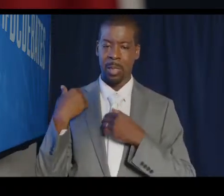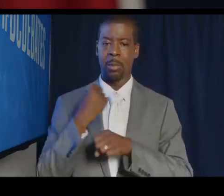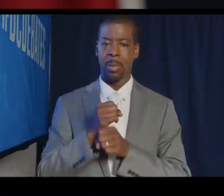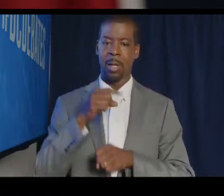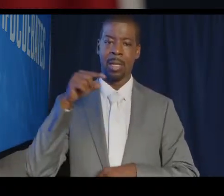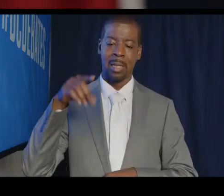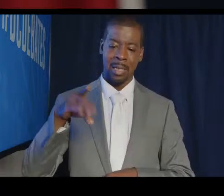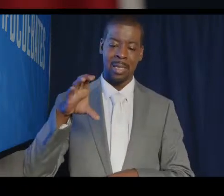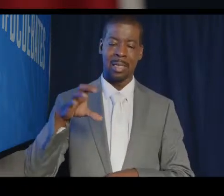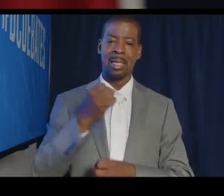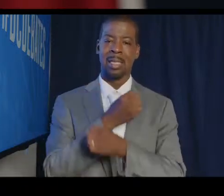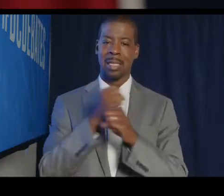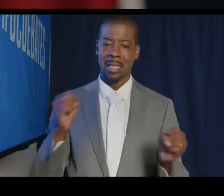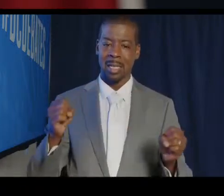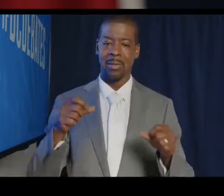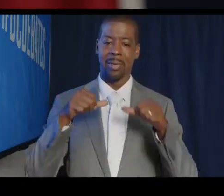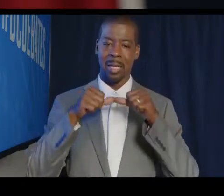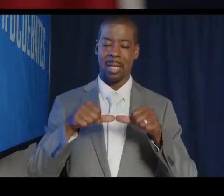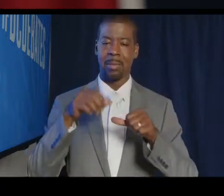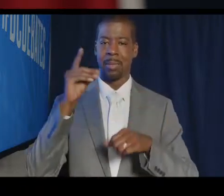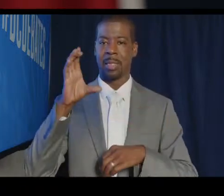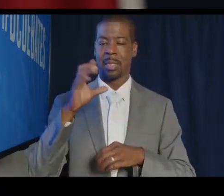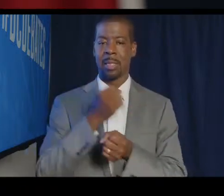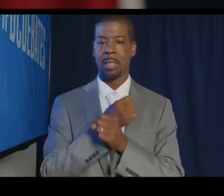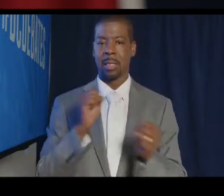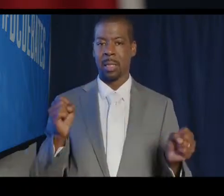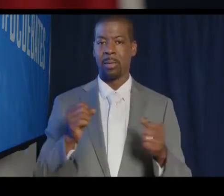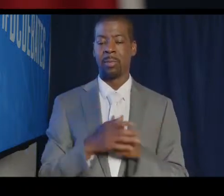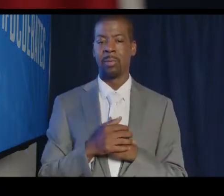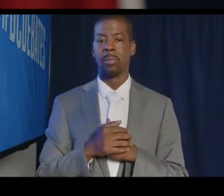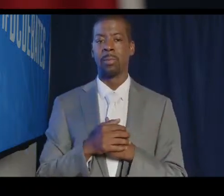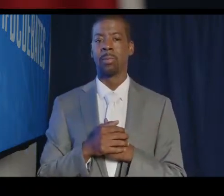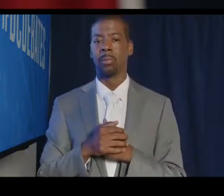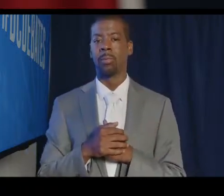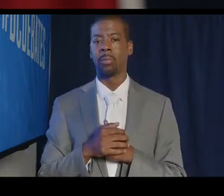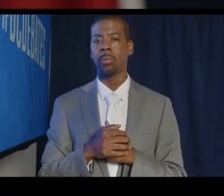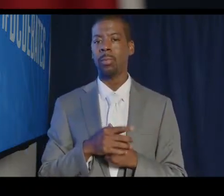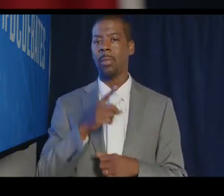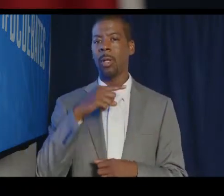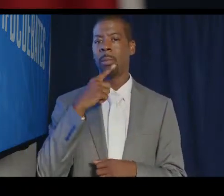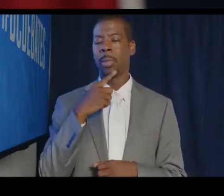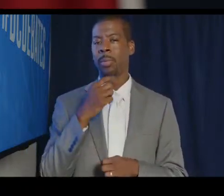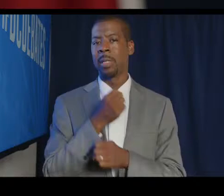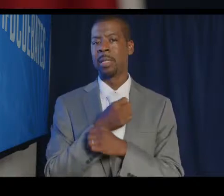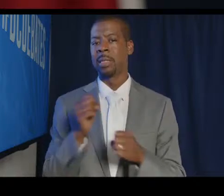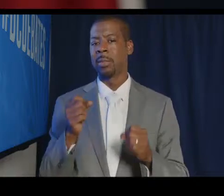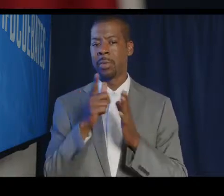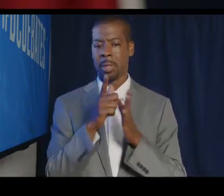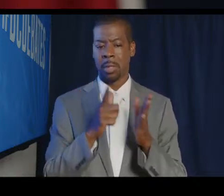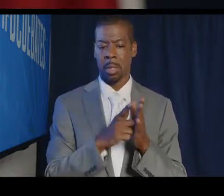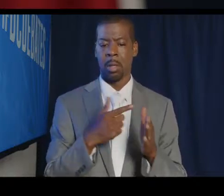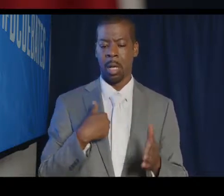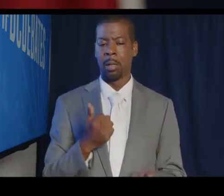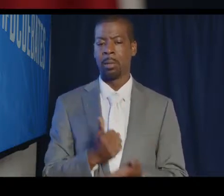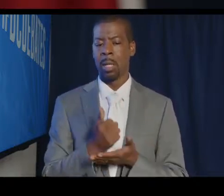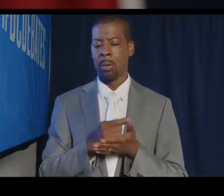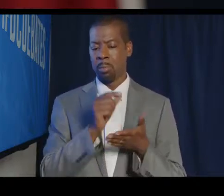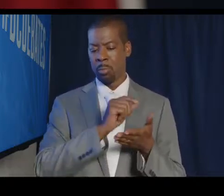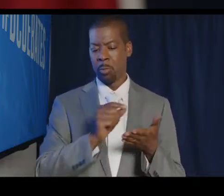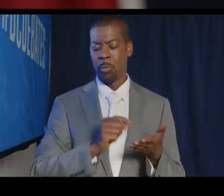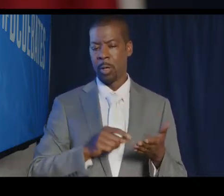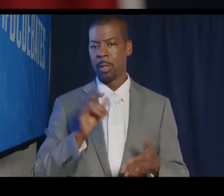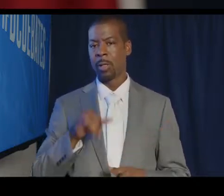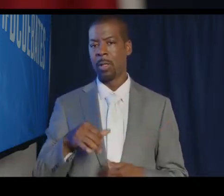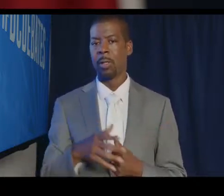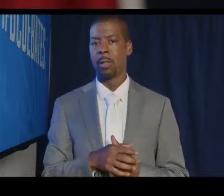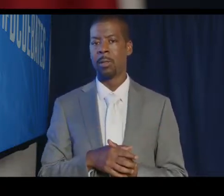to keep our city safe. Now, many parts of that public safety bill were parts that I wrote. There were parts of that bill that